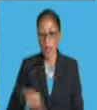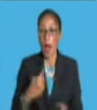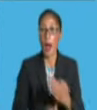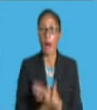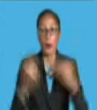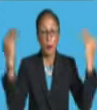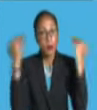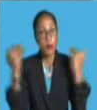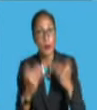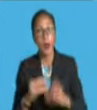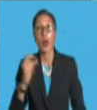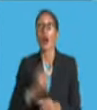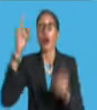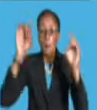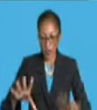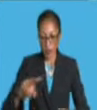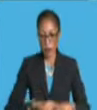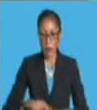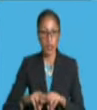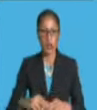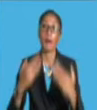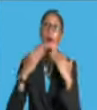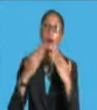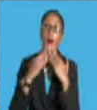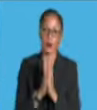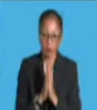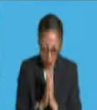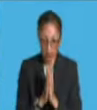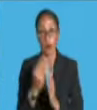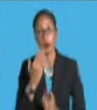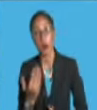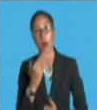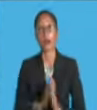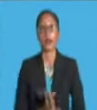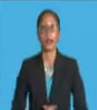Madam Speaker, God bless Fiji. Vinaka Bakalevu. Dhanawad. Namaste.